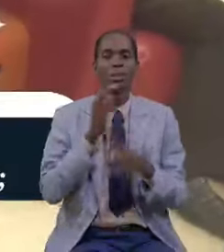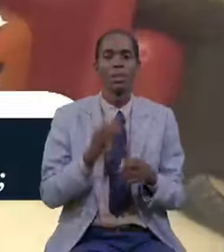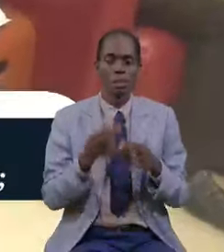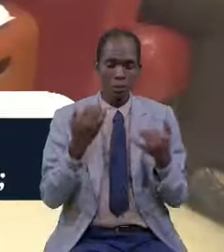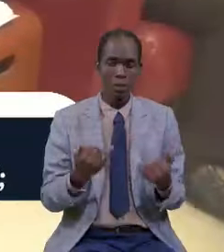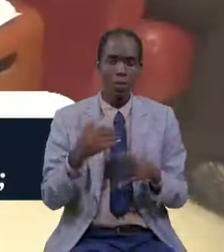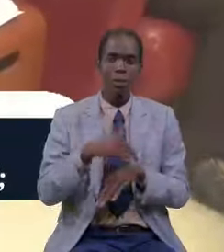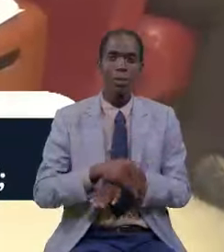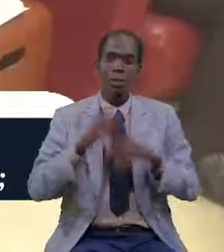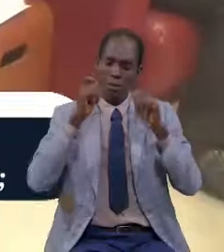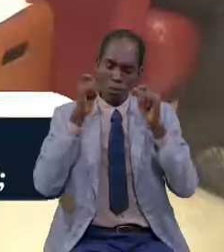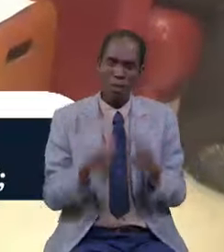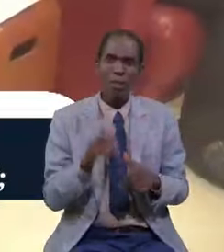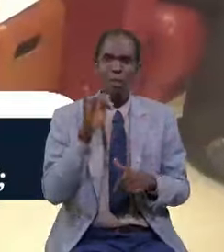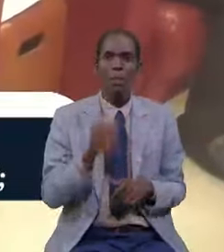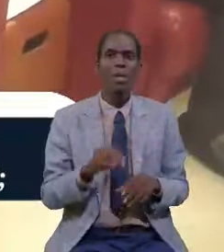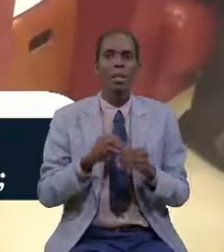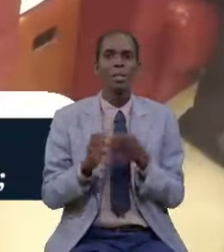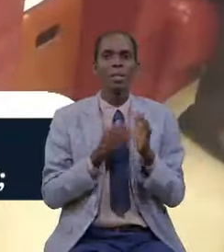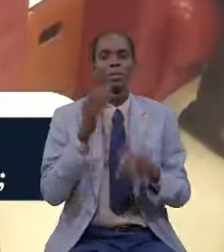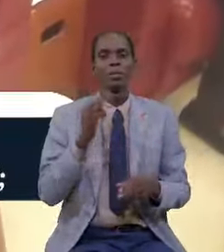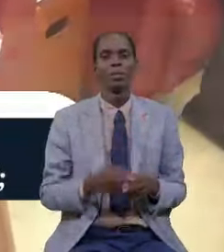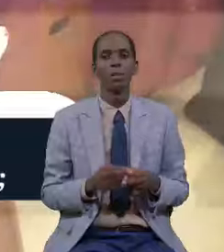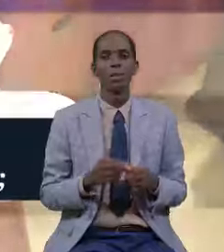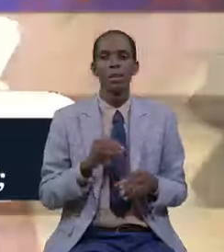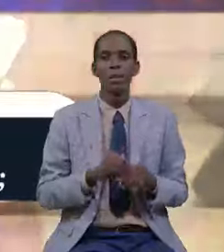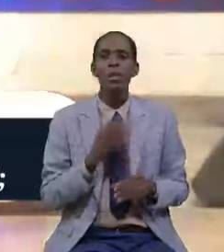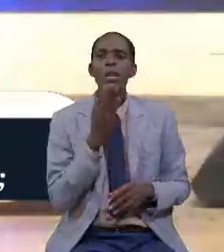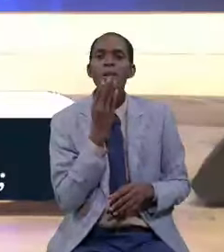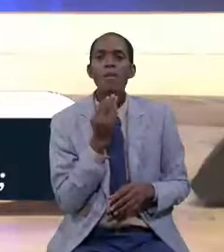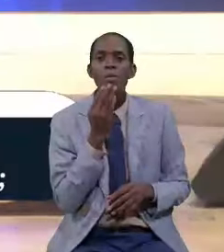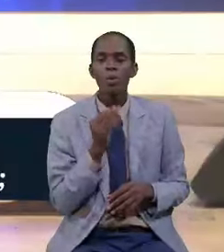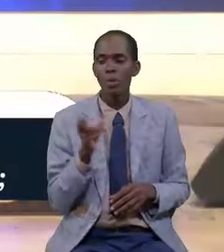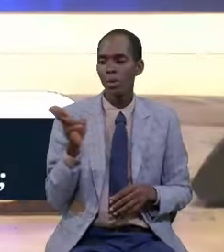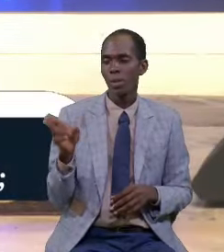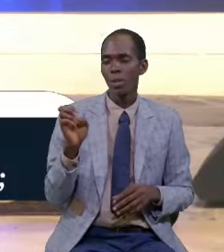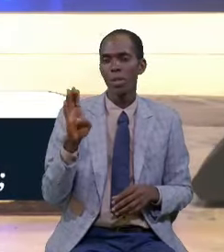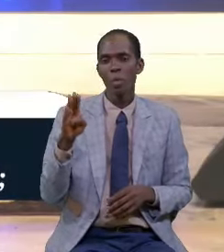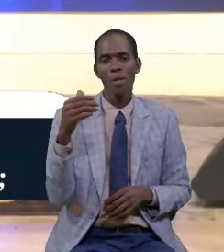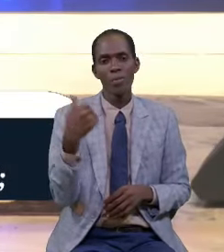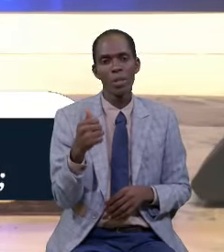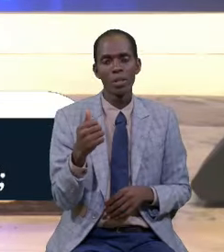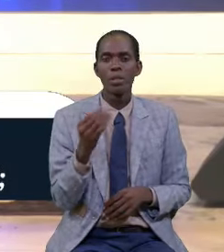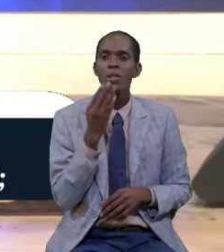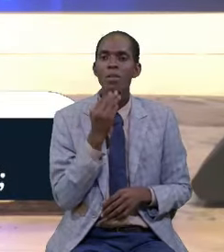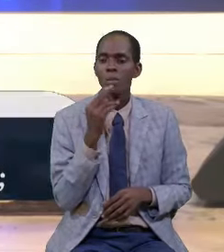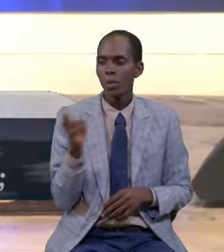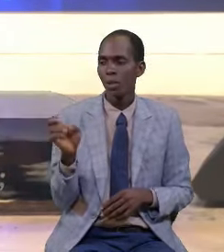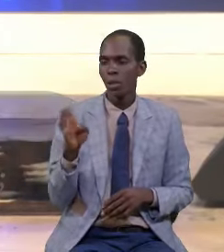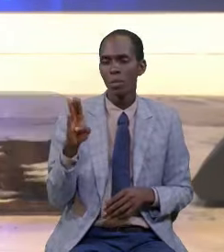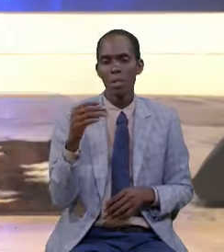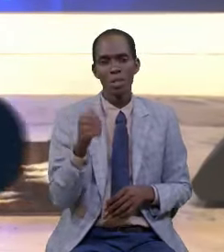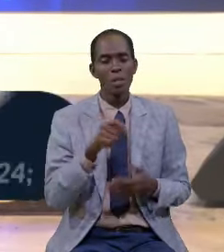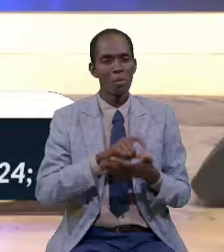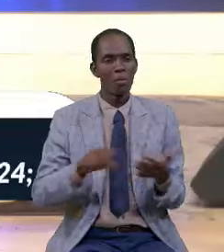Tonight, speedily. Hebrews chapter 10. Hebrews chapter 10. I'm reading from verse